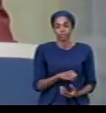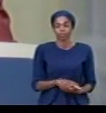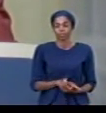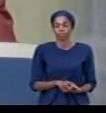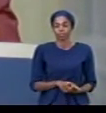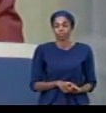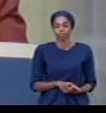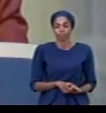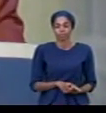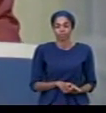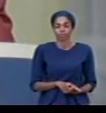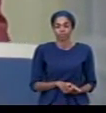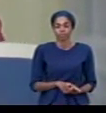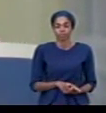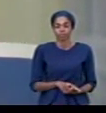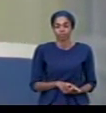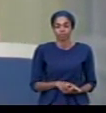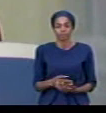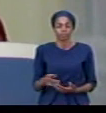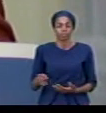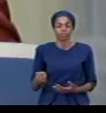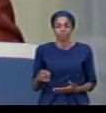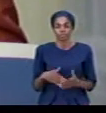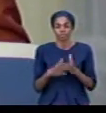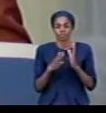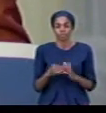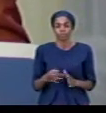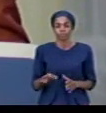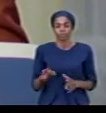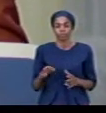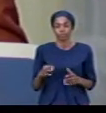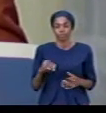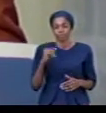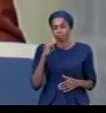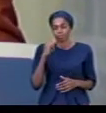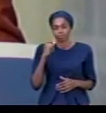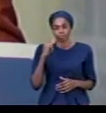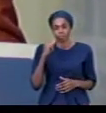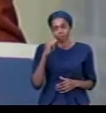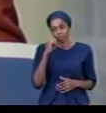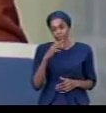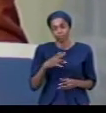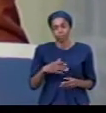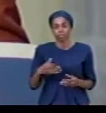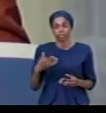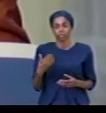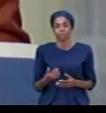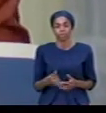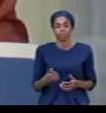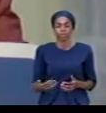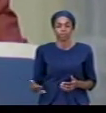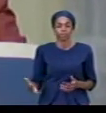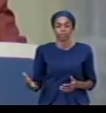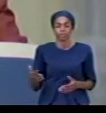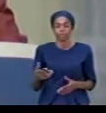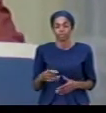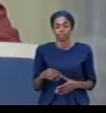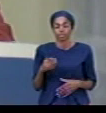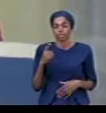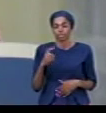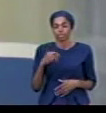Women Affairs, Ministry of Women Affairs, Niger State. You're welcome, ma. Praise the